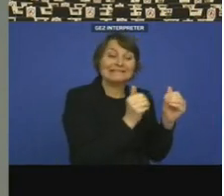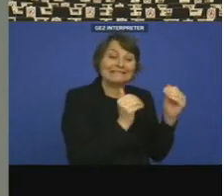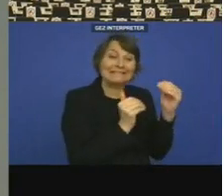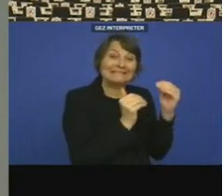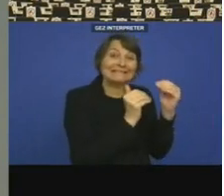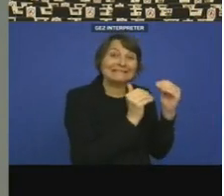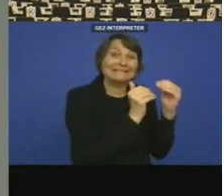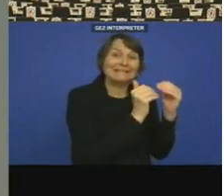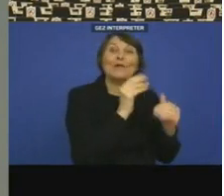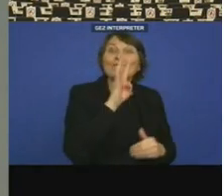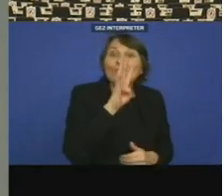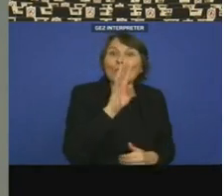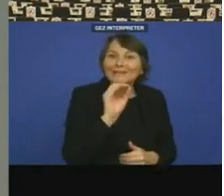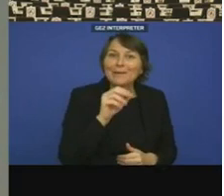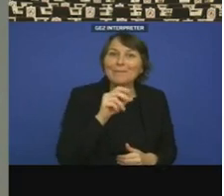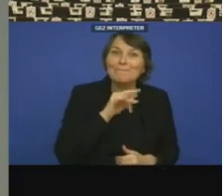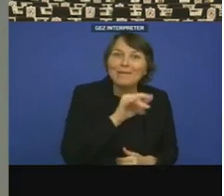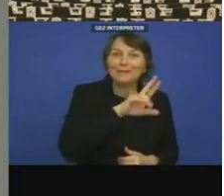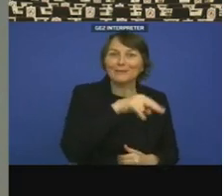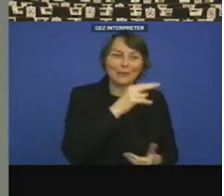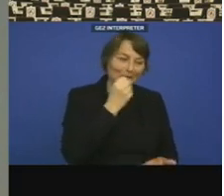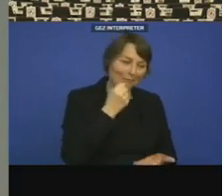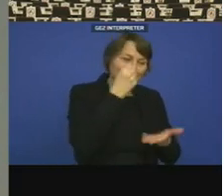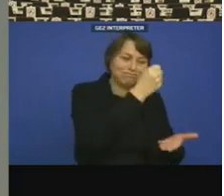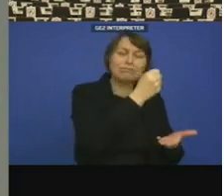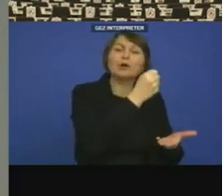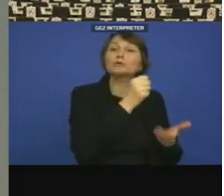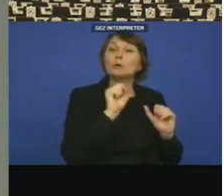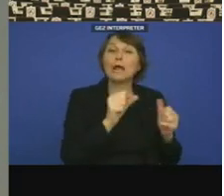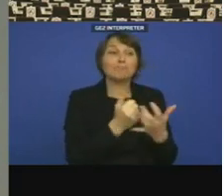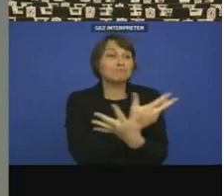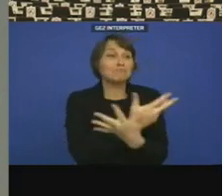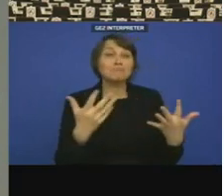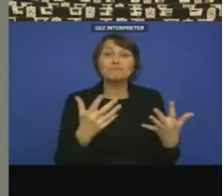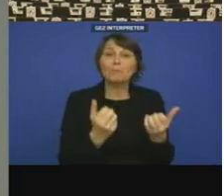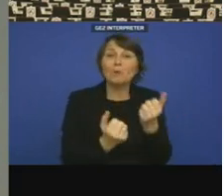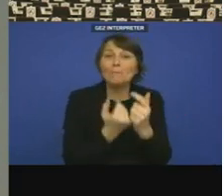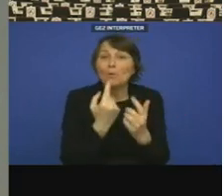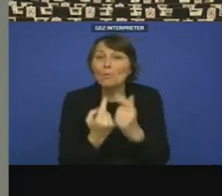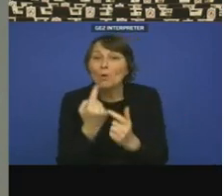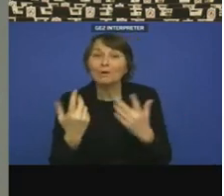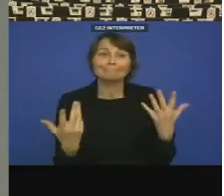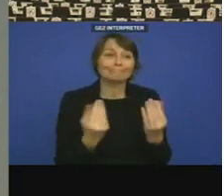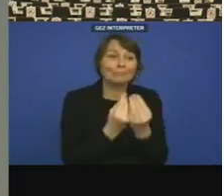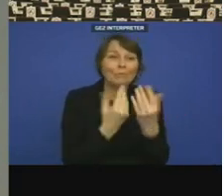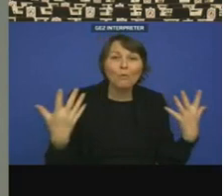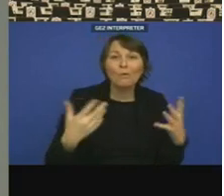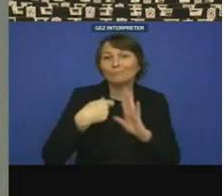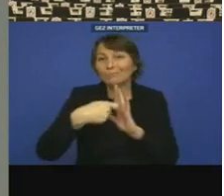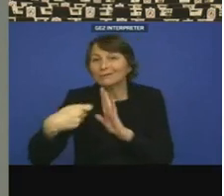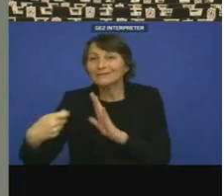euros mark. And this will allow us to fund more projects, bring more opportunities, and reach out to